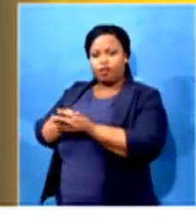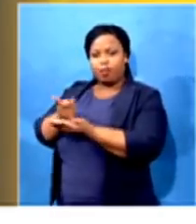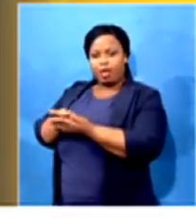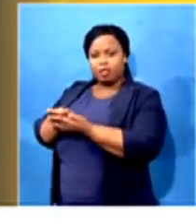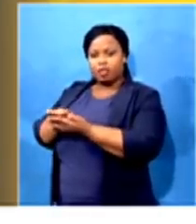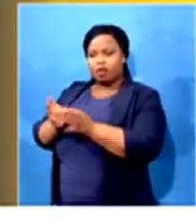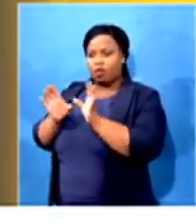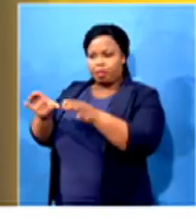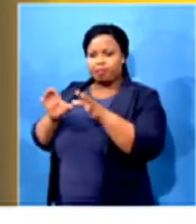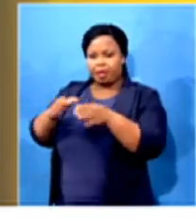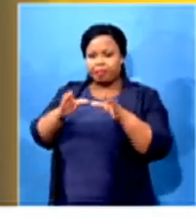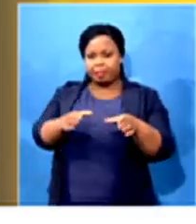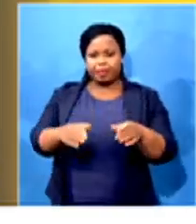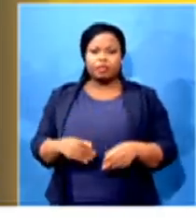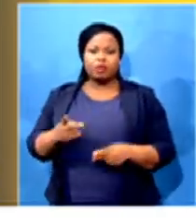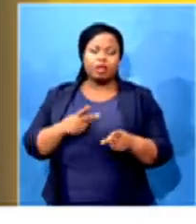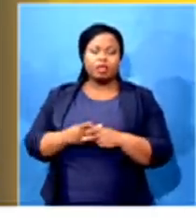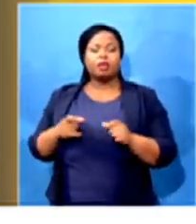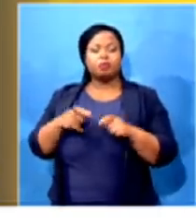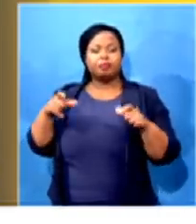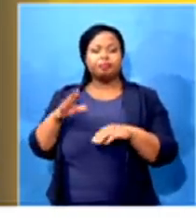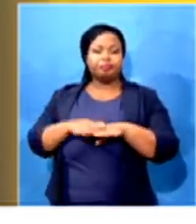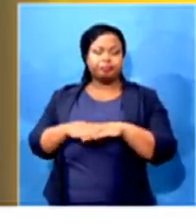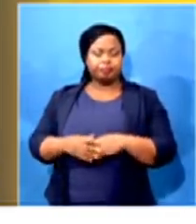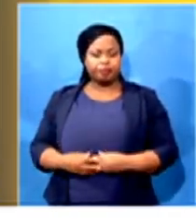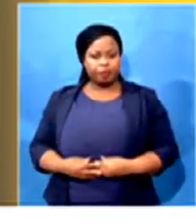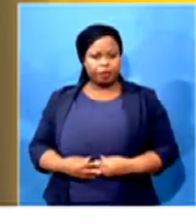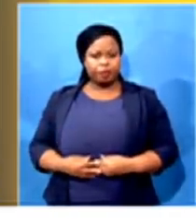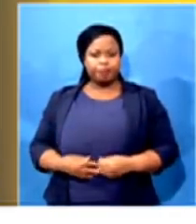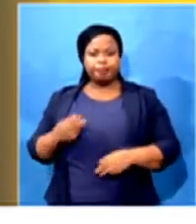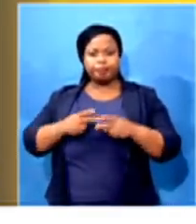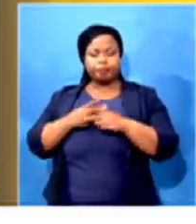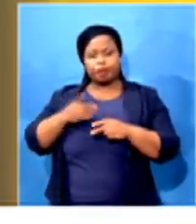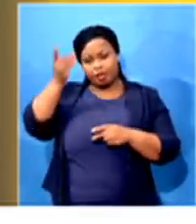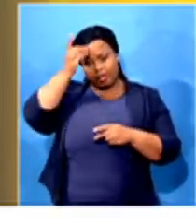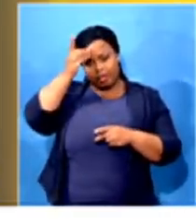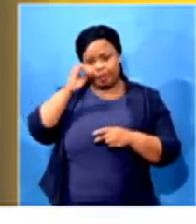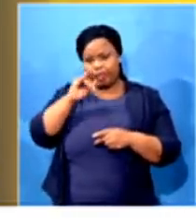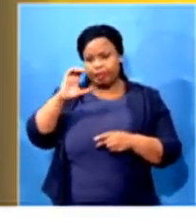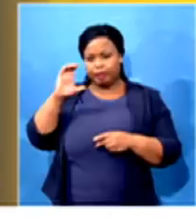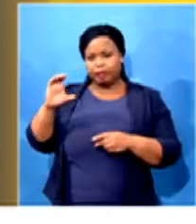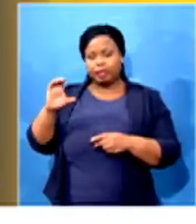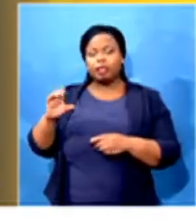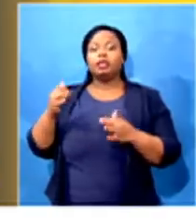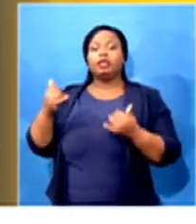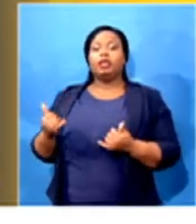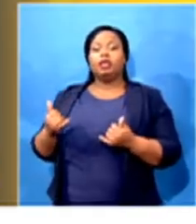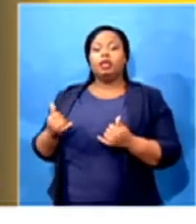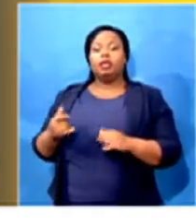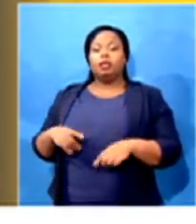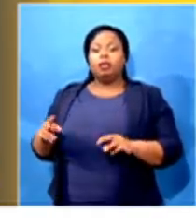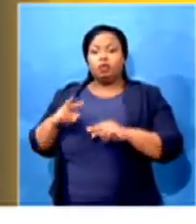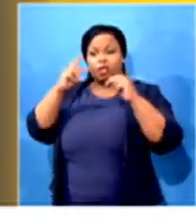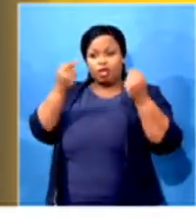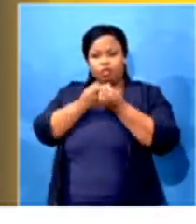That's a big capacity that we have created. With the Durban Exhibition Centre, the National is assisting